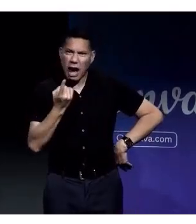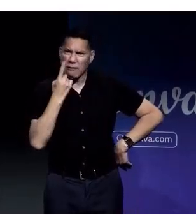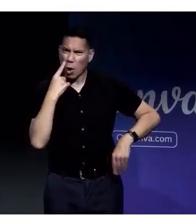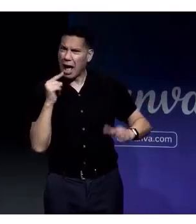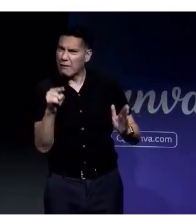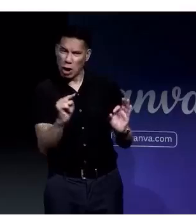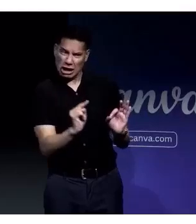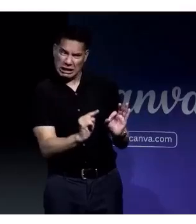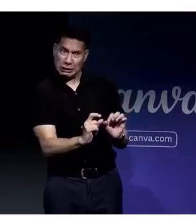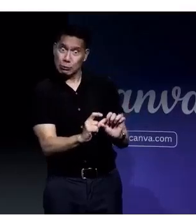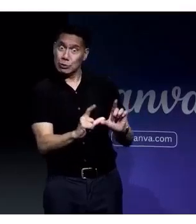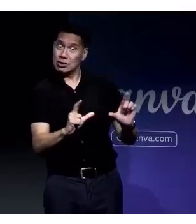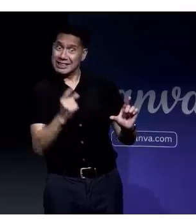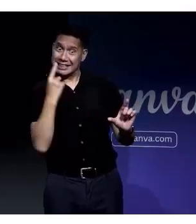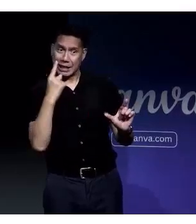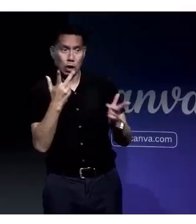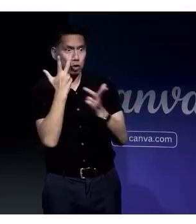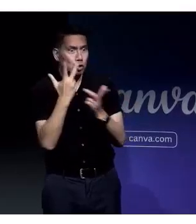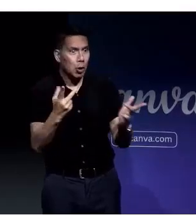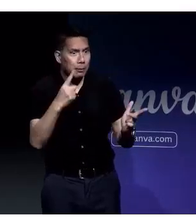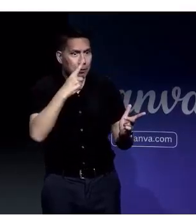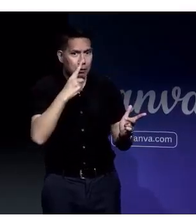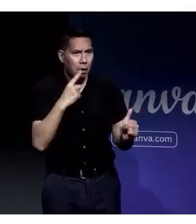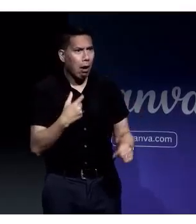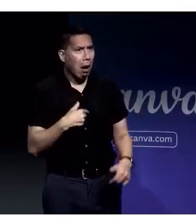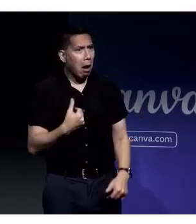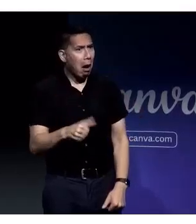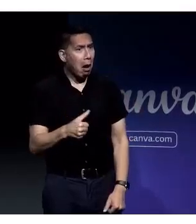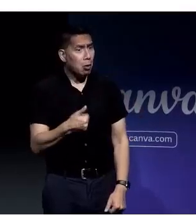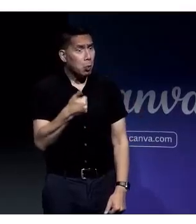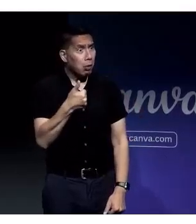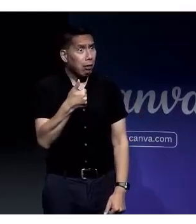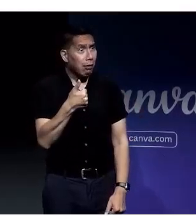at this feature. And we demonstrated it for people. They were like, oh yeah, cool.